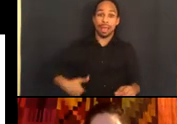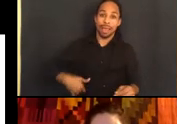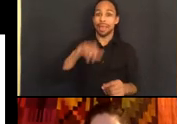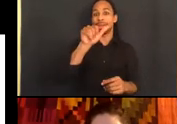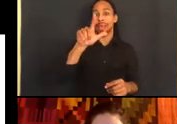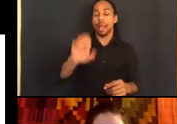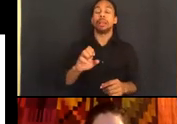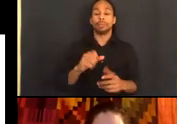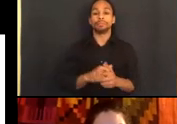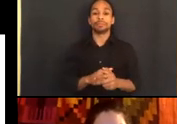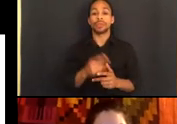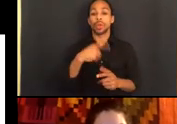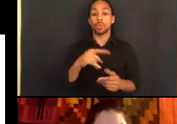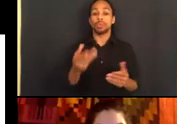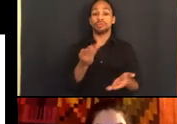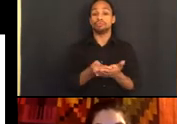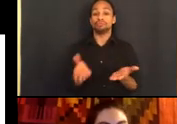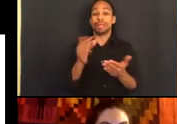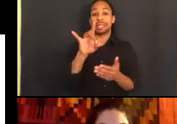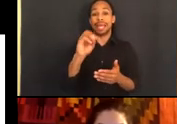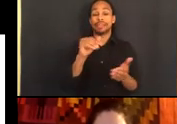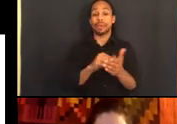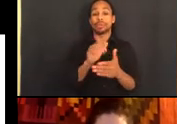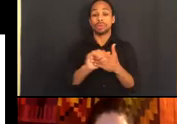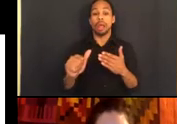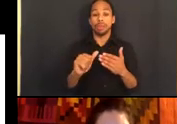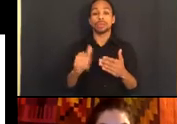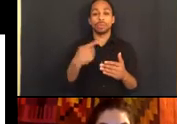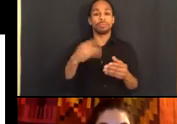been distributed to community members. Next slide.